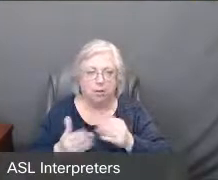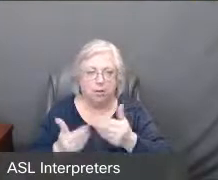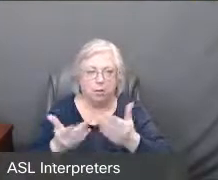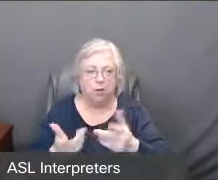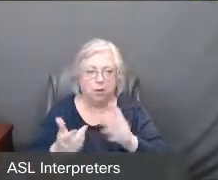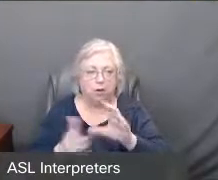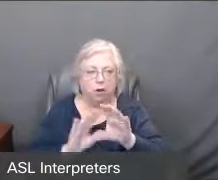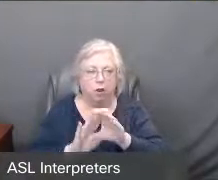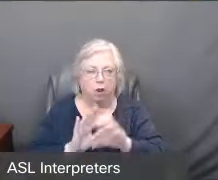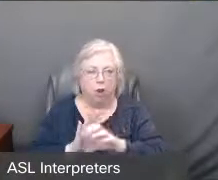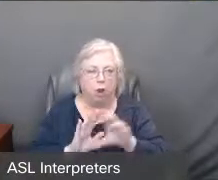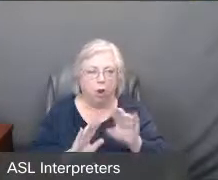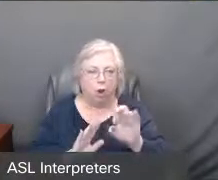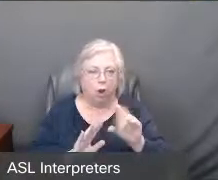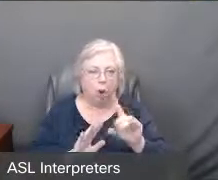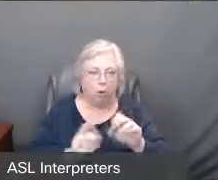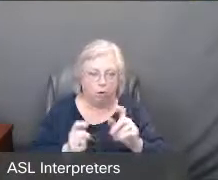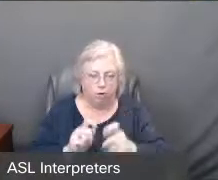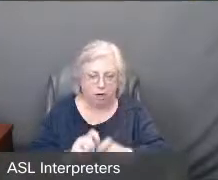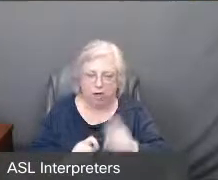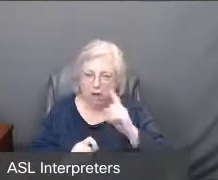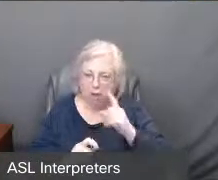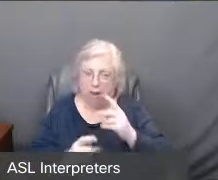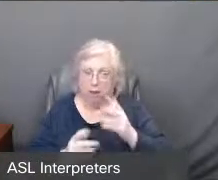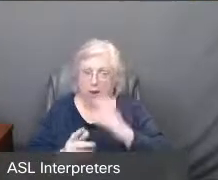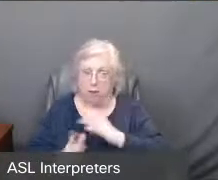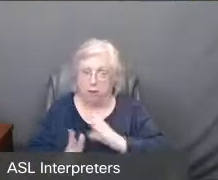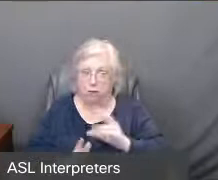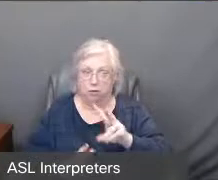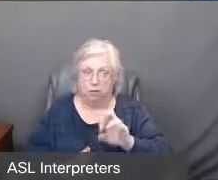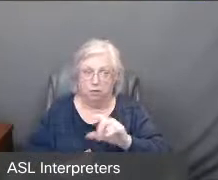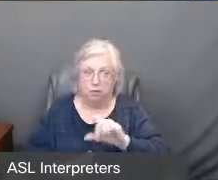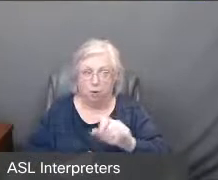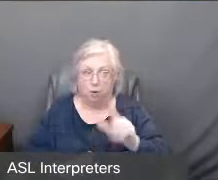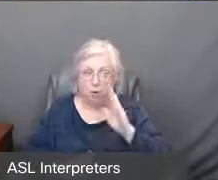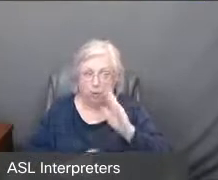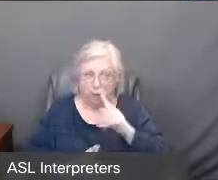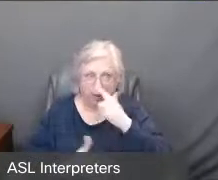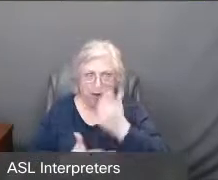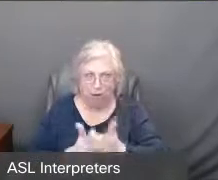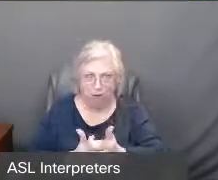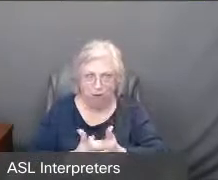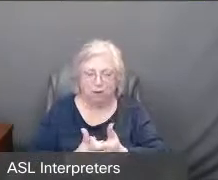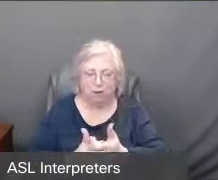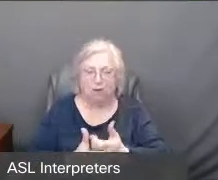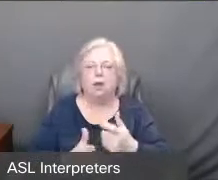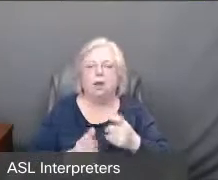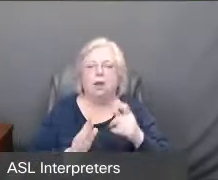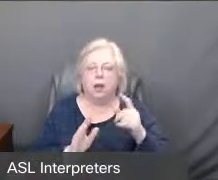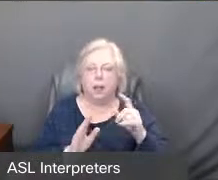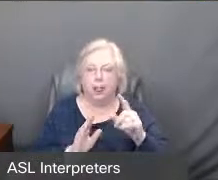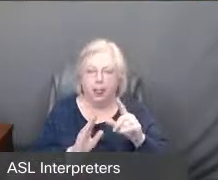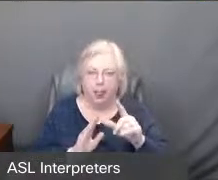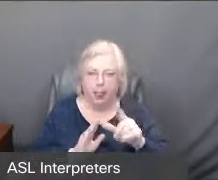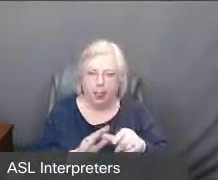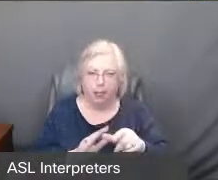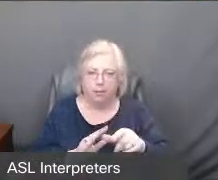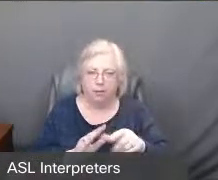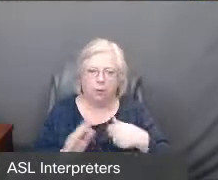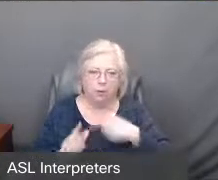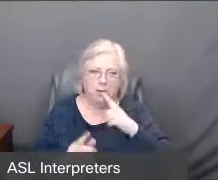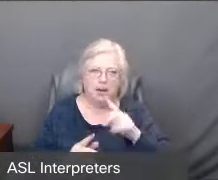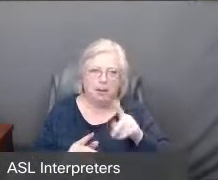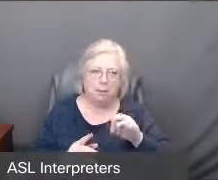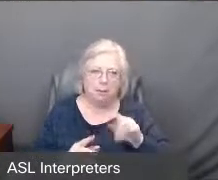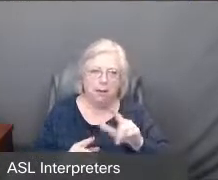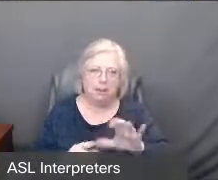Yeah. I think Commissioner Vogel will be interested in this. Since later, we've been in COVID lockdown, but later